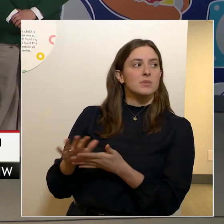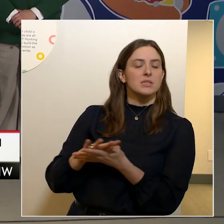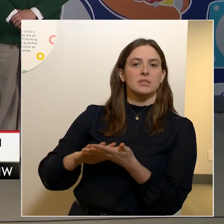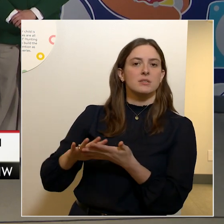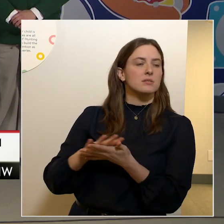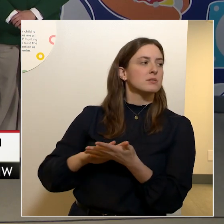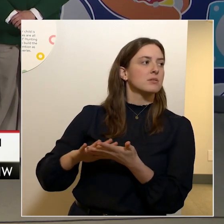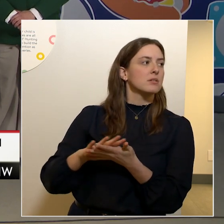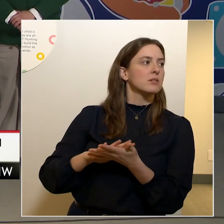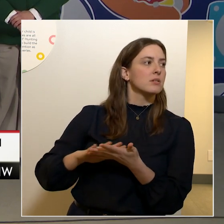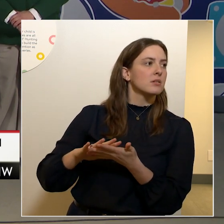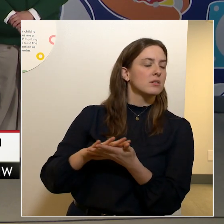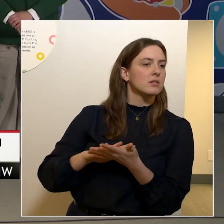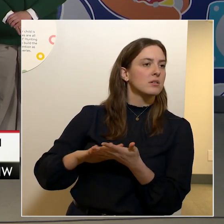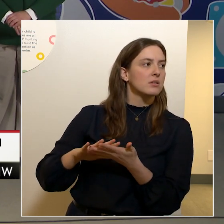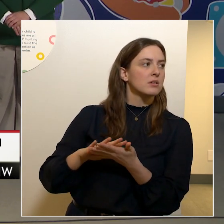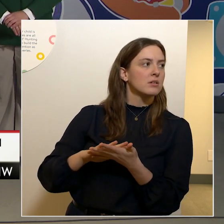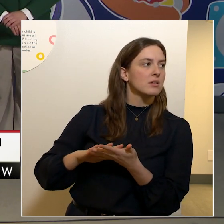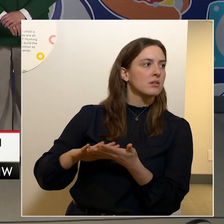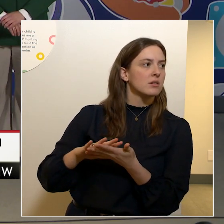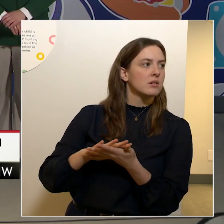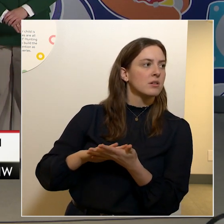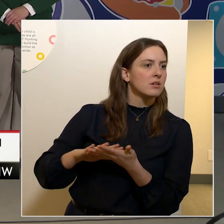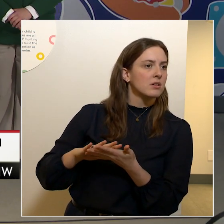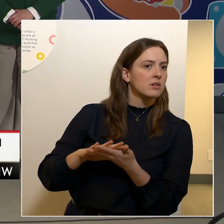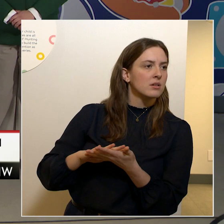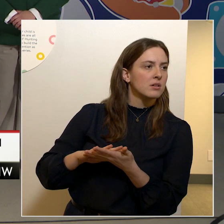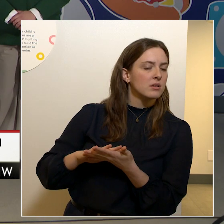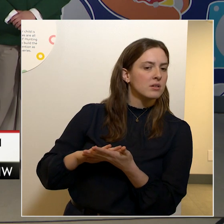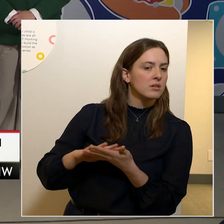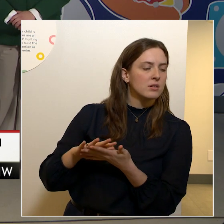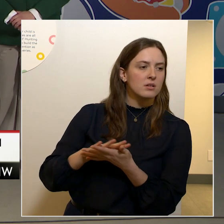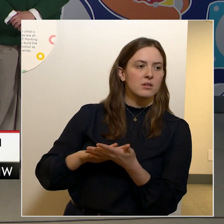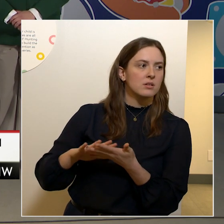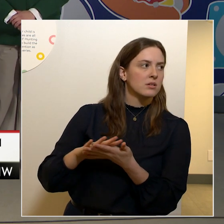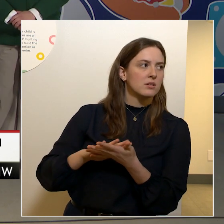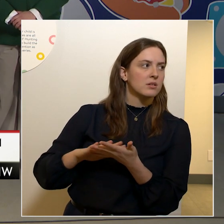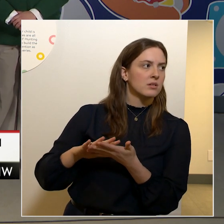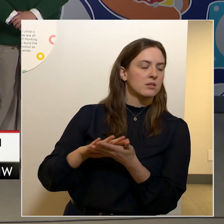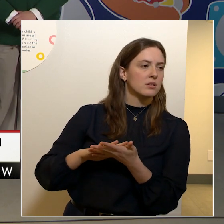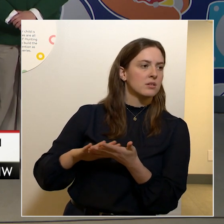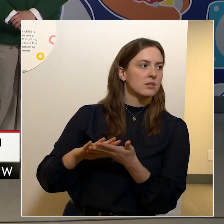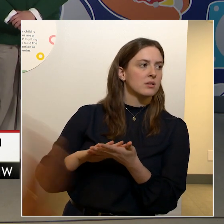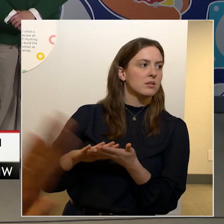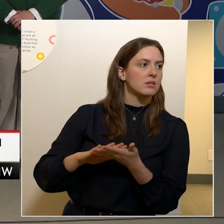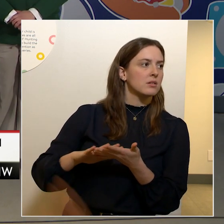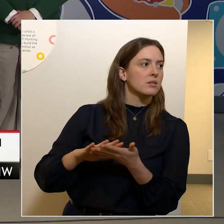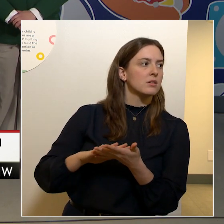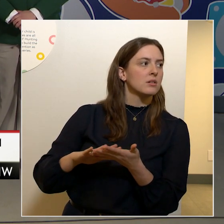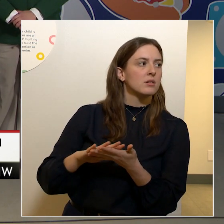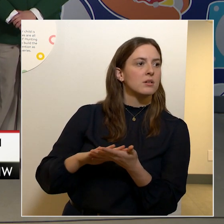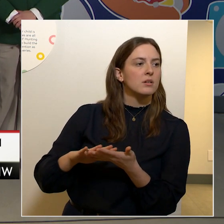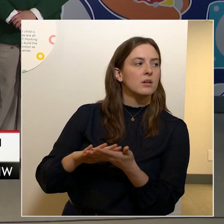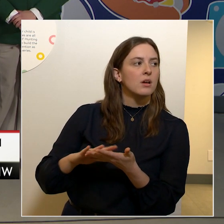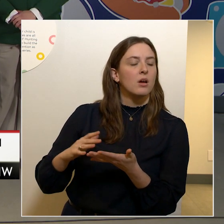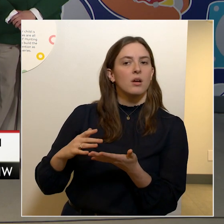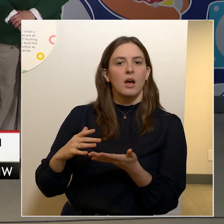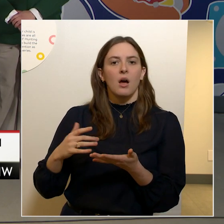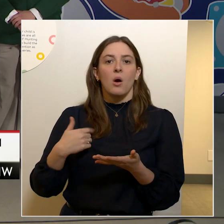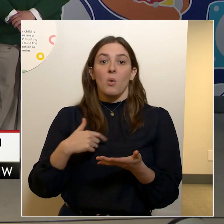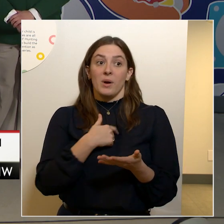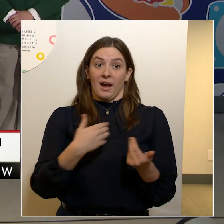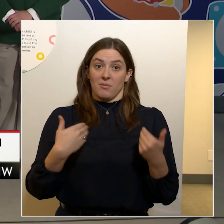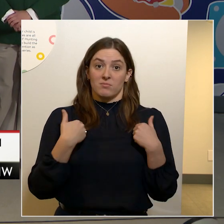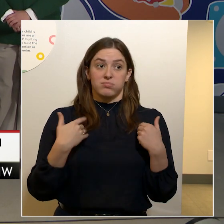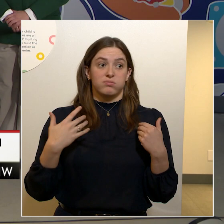Leonos's open letter that he wrote on the Monumental website, where he basically argues that in the DMV, if one wins, we all win. I